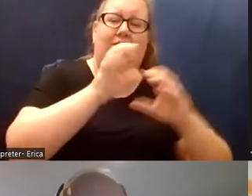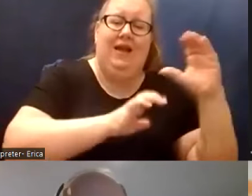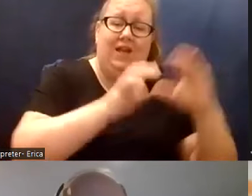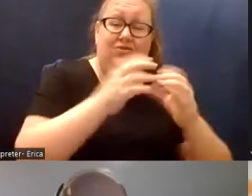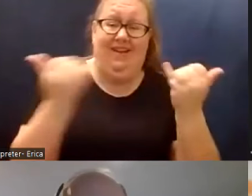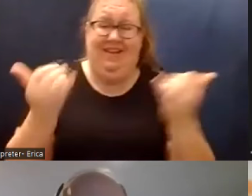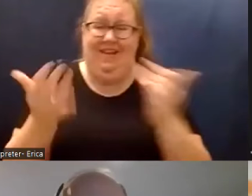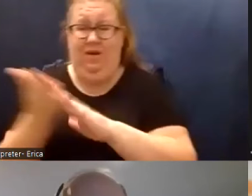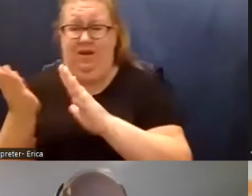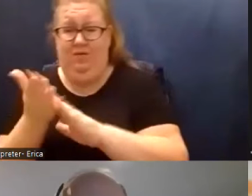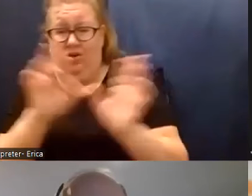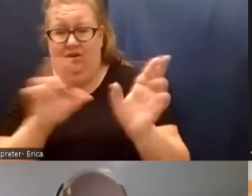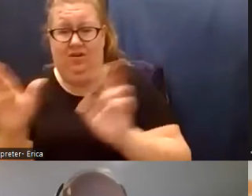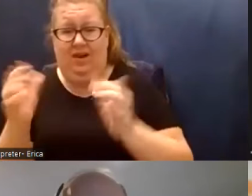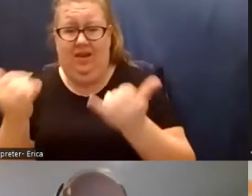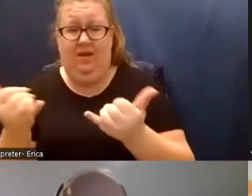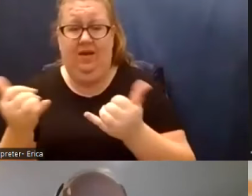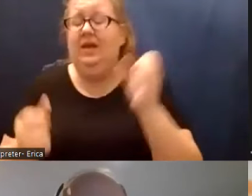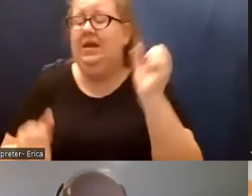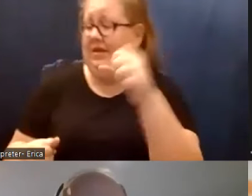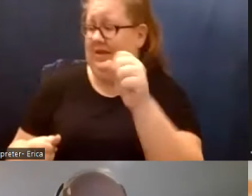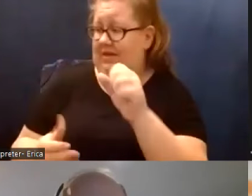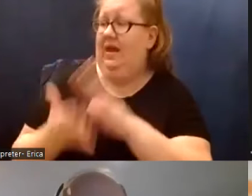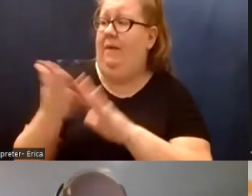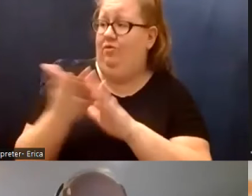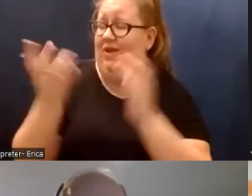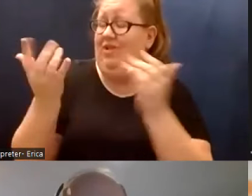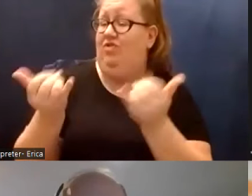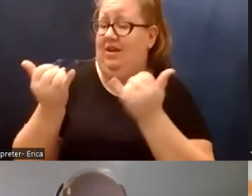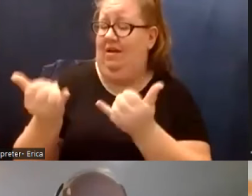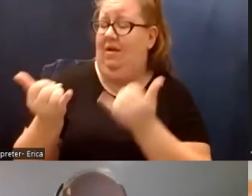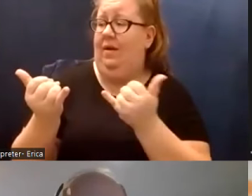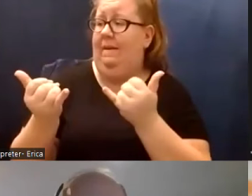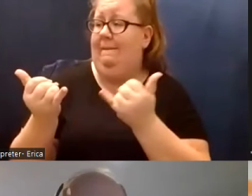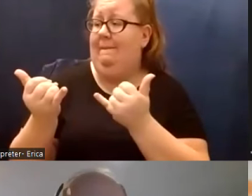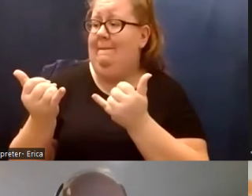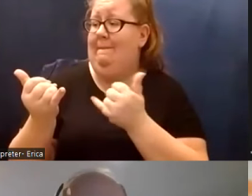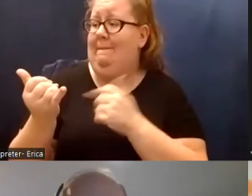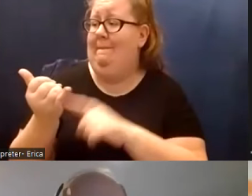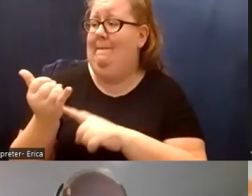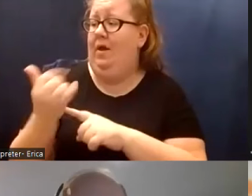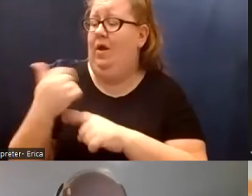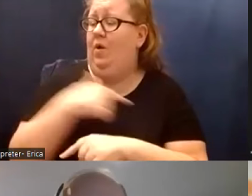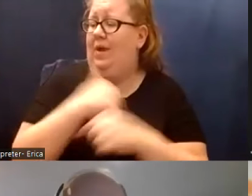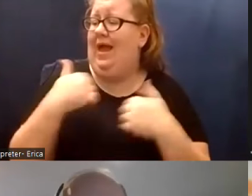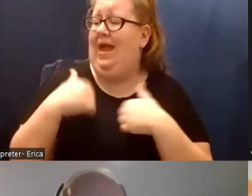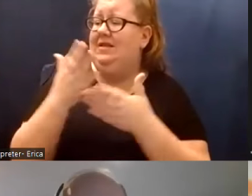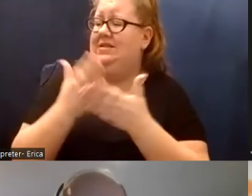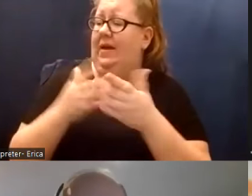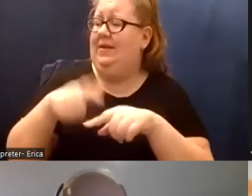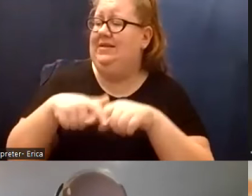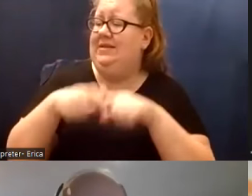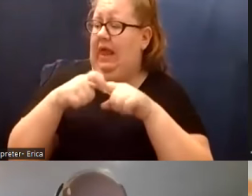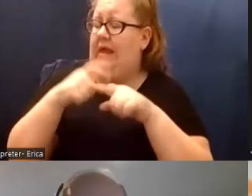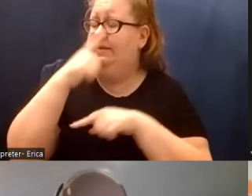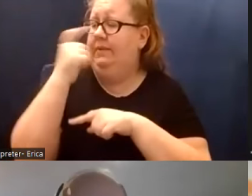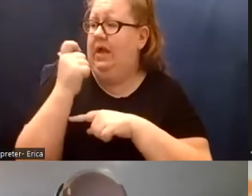now? Yes, it's operational now. We had some delays because